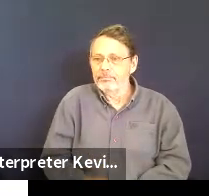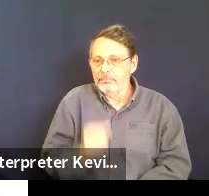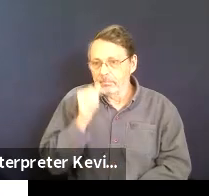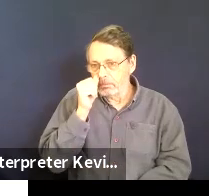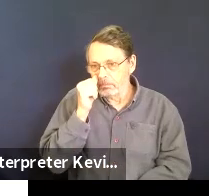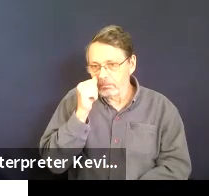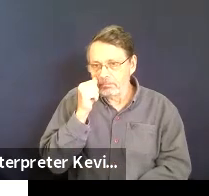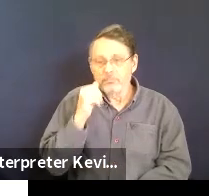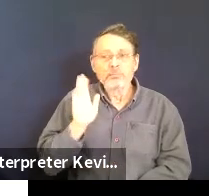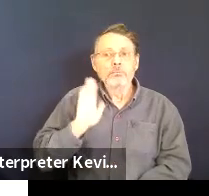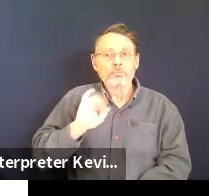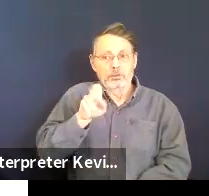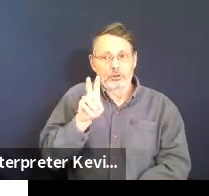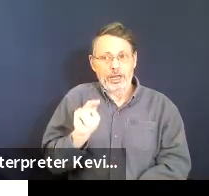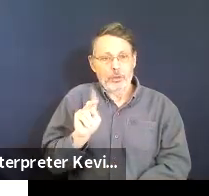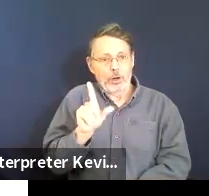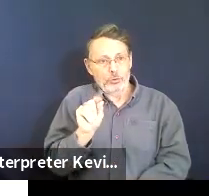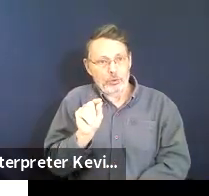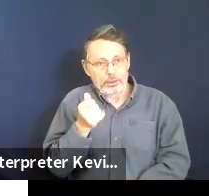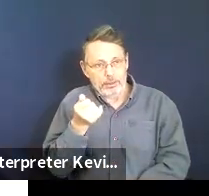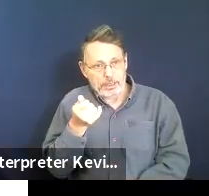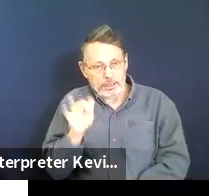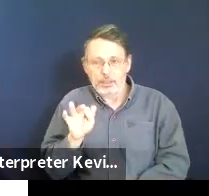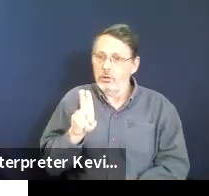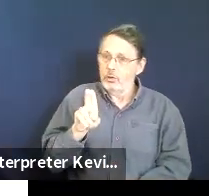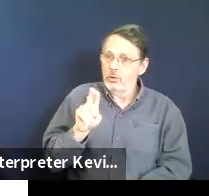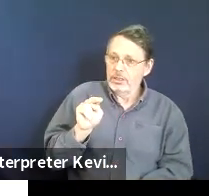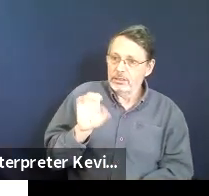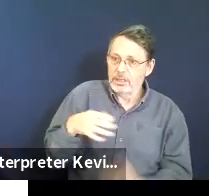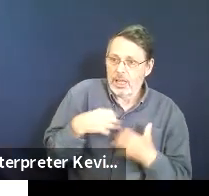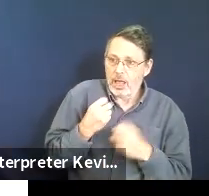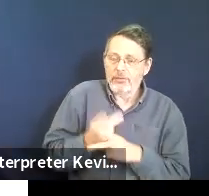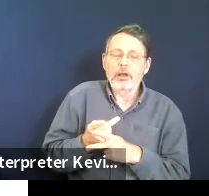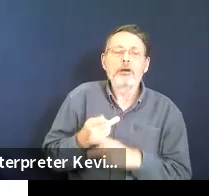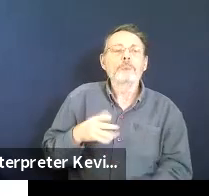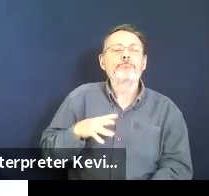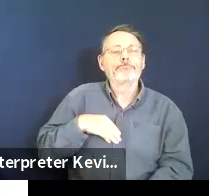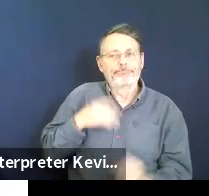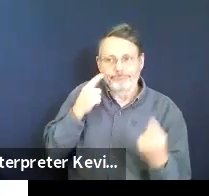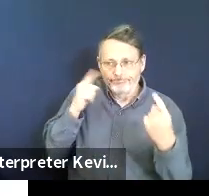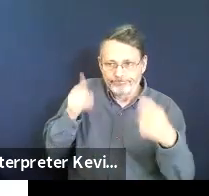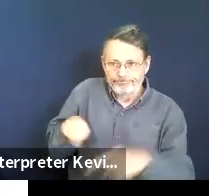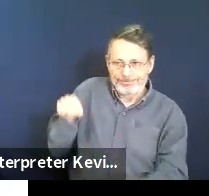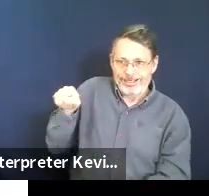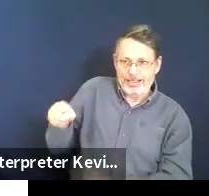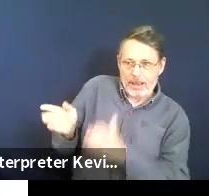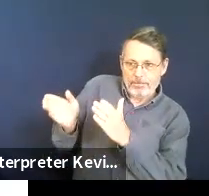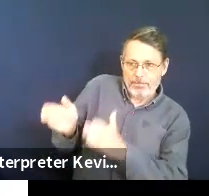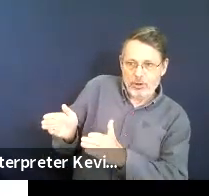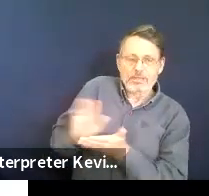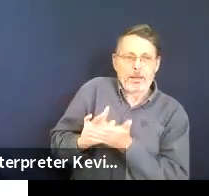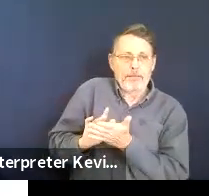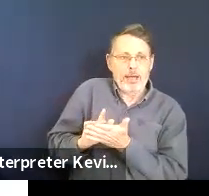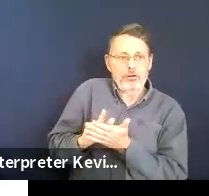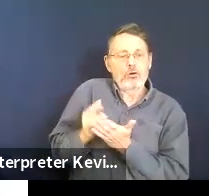So in January 2019, UNC Healthcare agreed that the individual's medical record would be